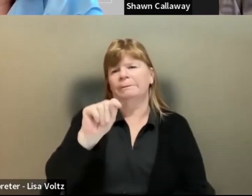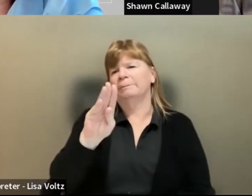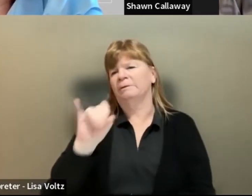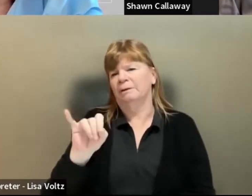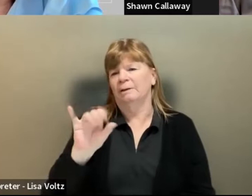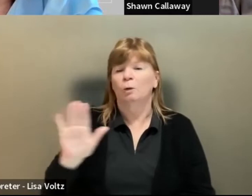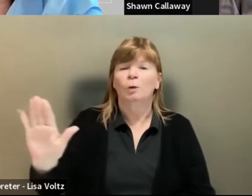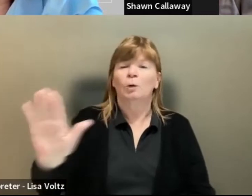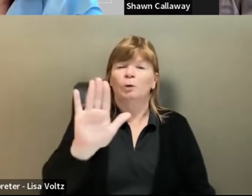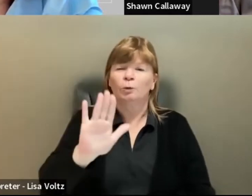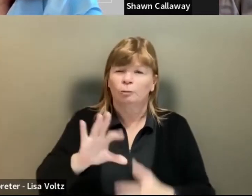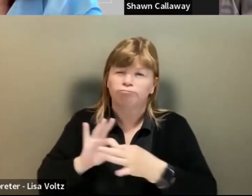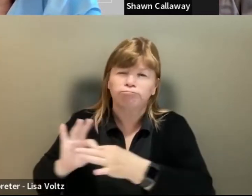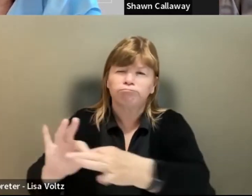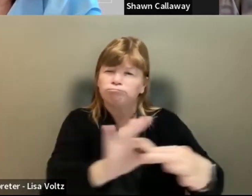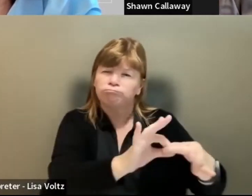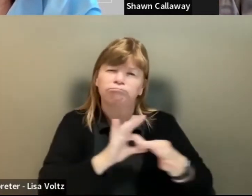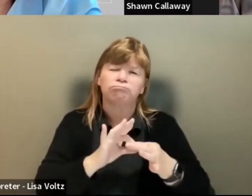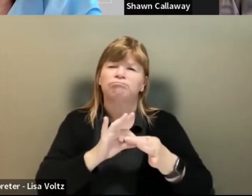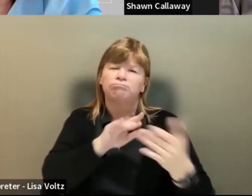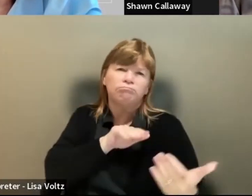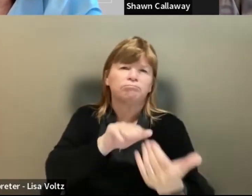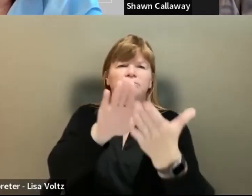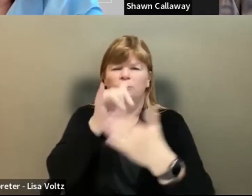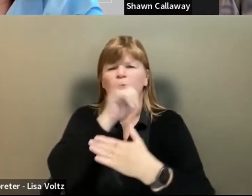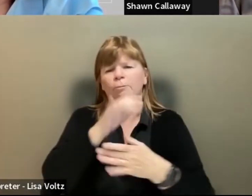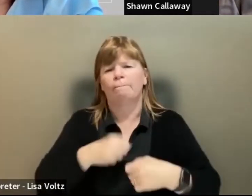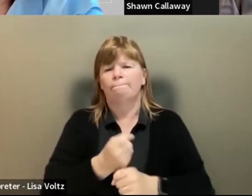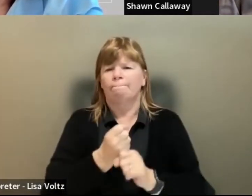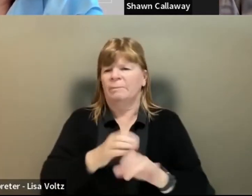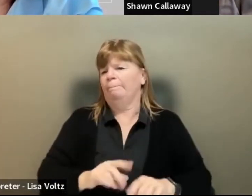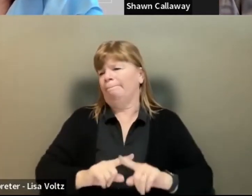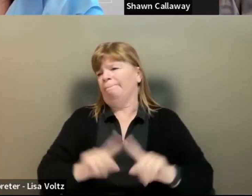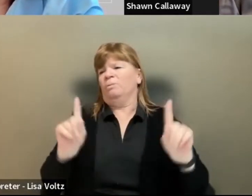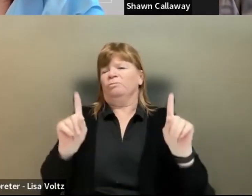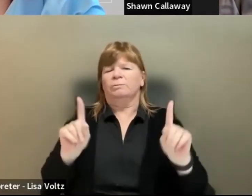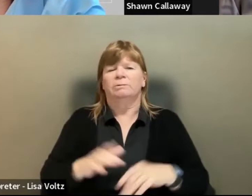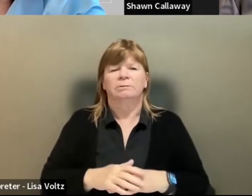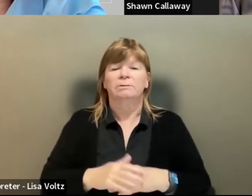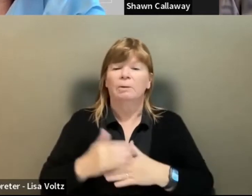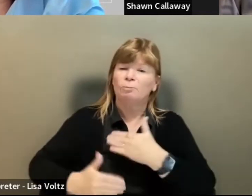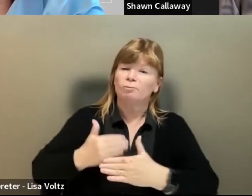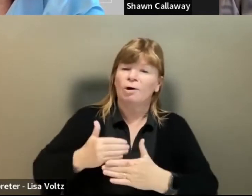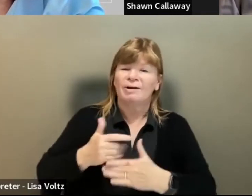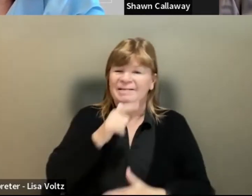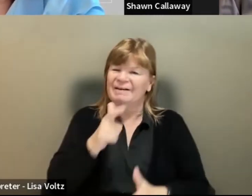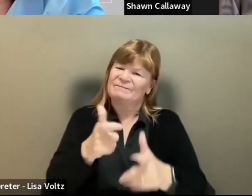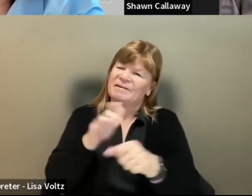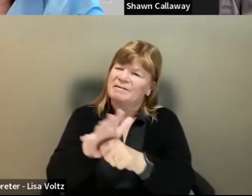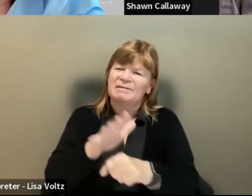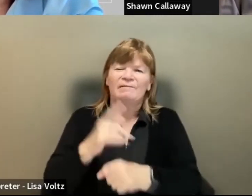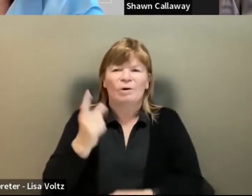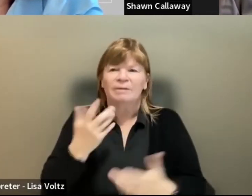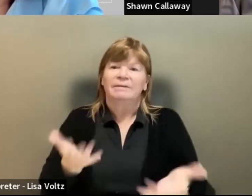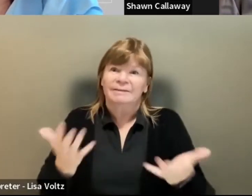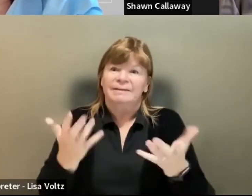Your collective voice is absolutely making a difference. And although progress is never as fast as we want,